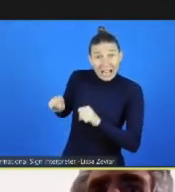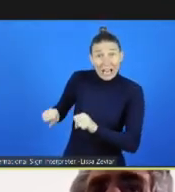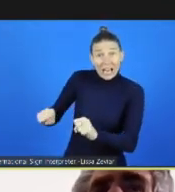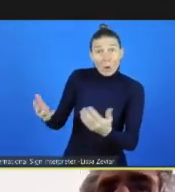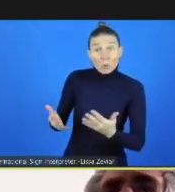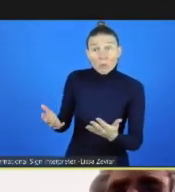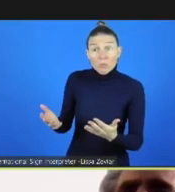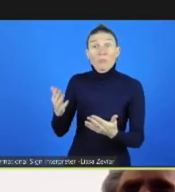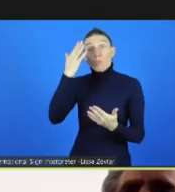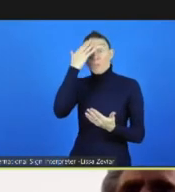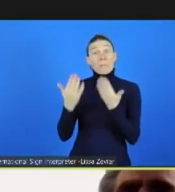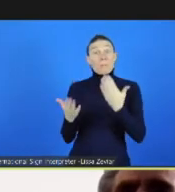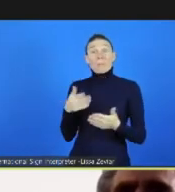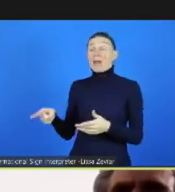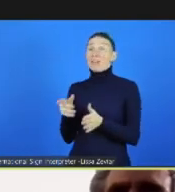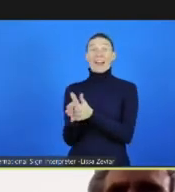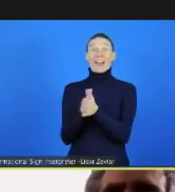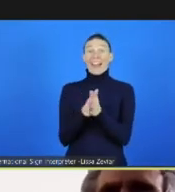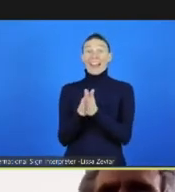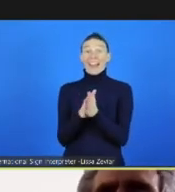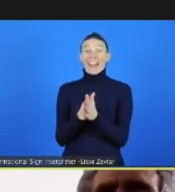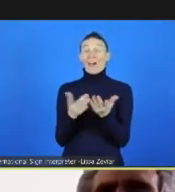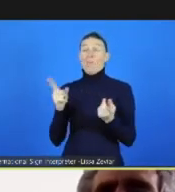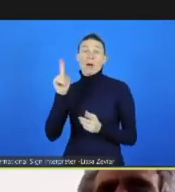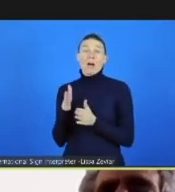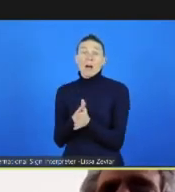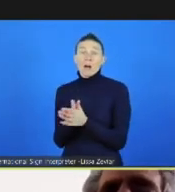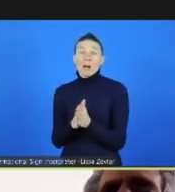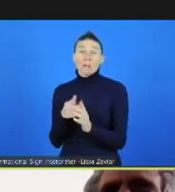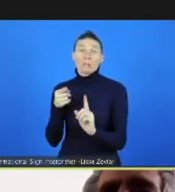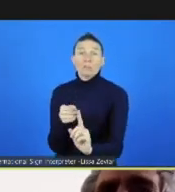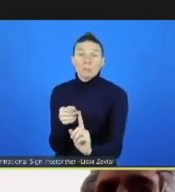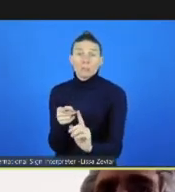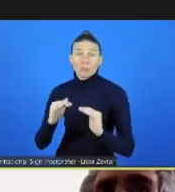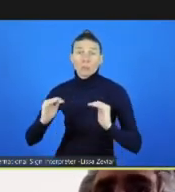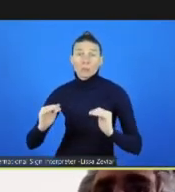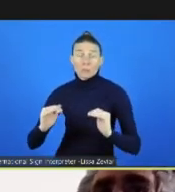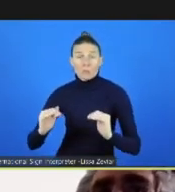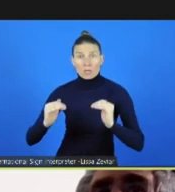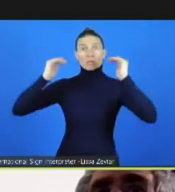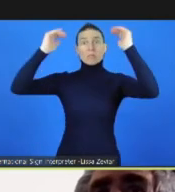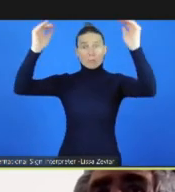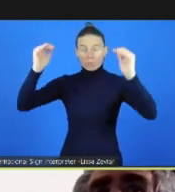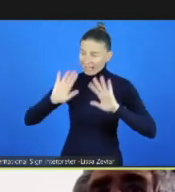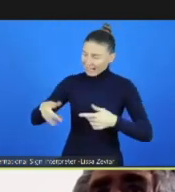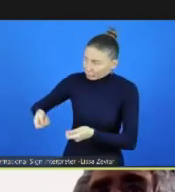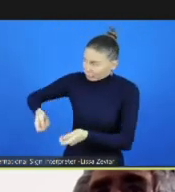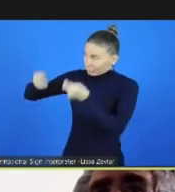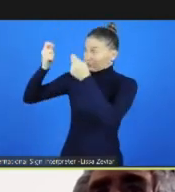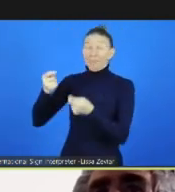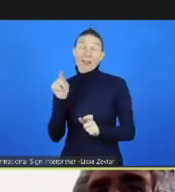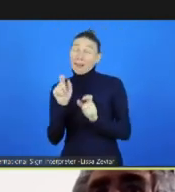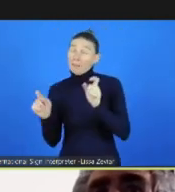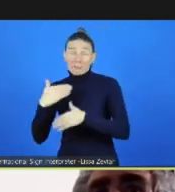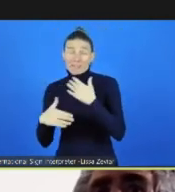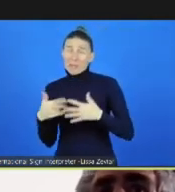people are where they are. People with disabilities that are very resourceful and are fantastic at making